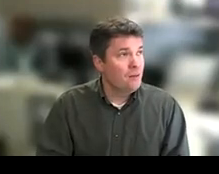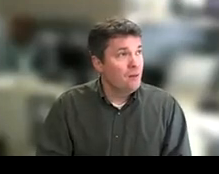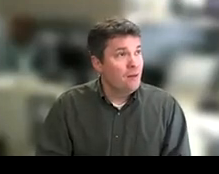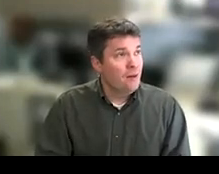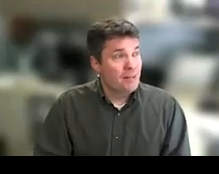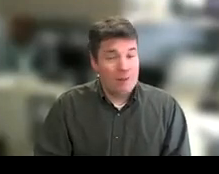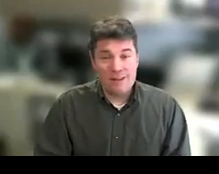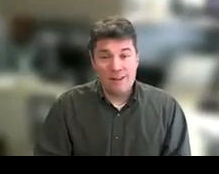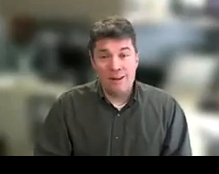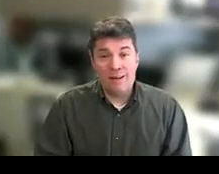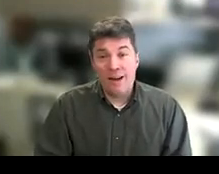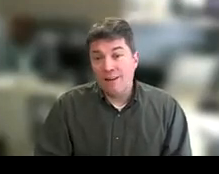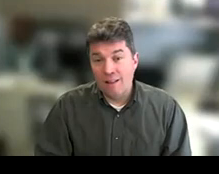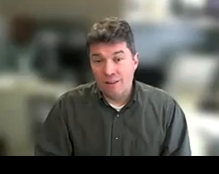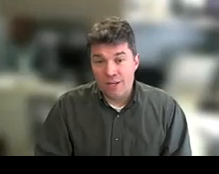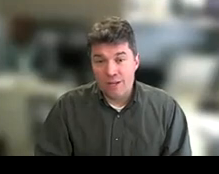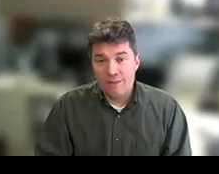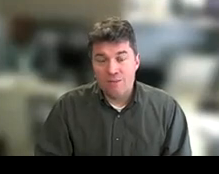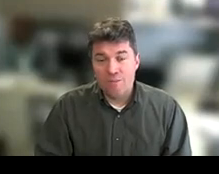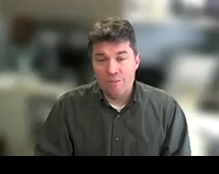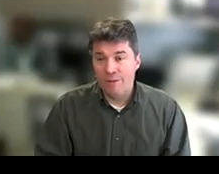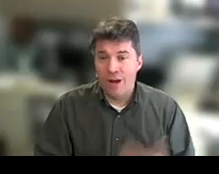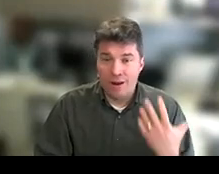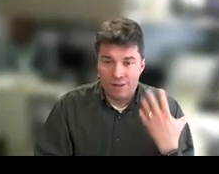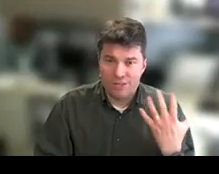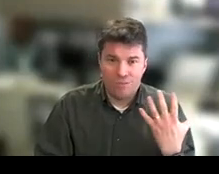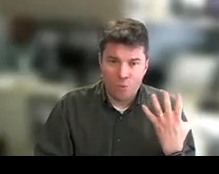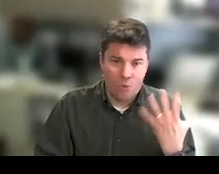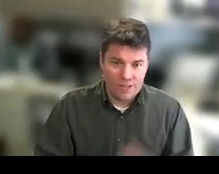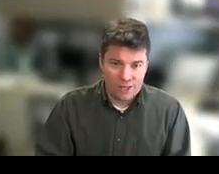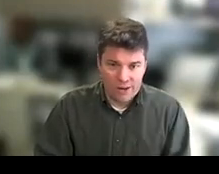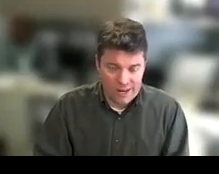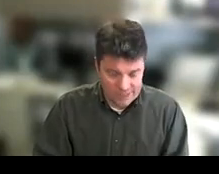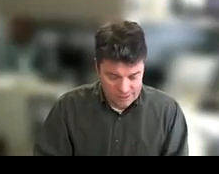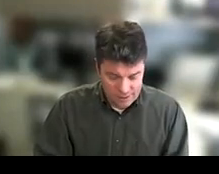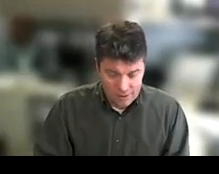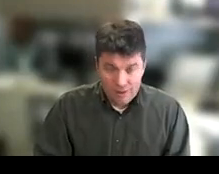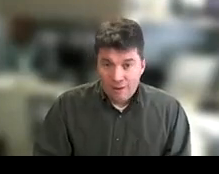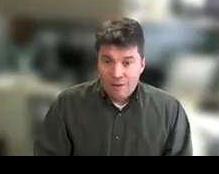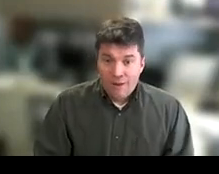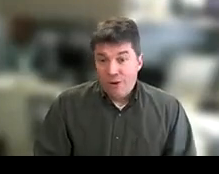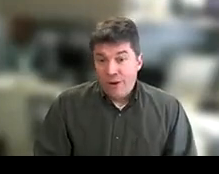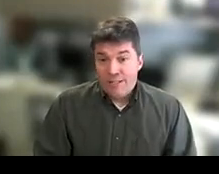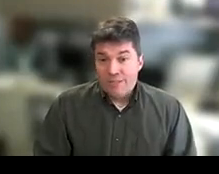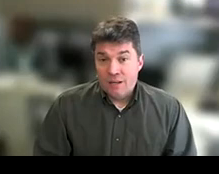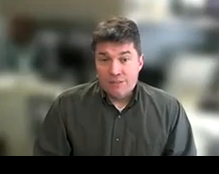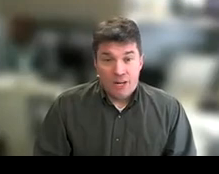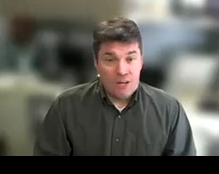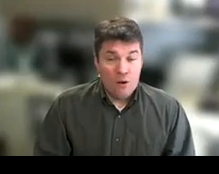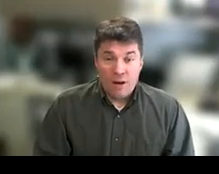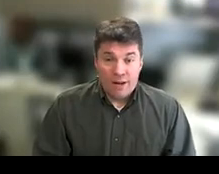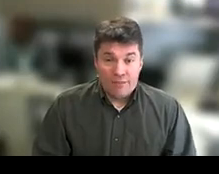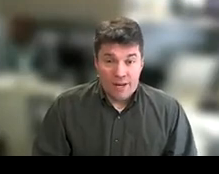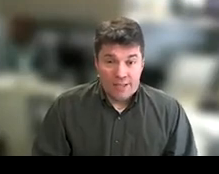So, and that's basically technology beyond just normal hearing aids. Hearing aids